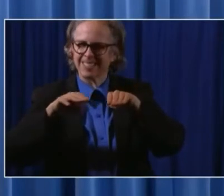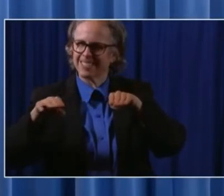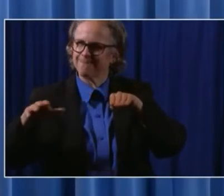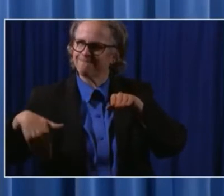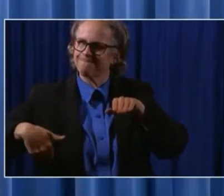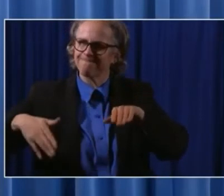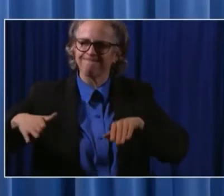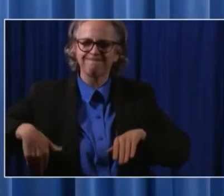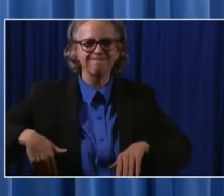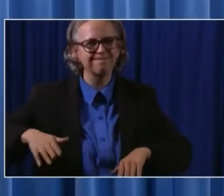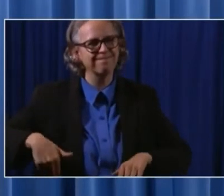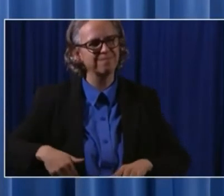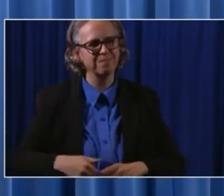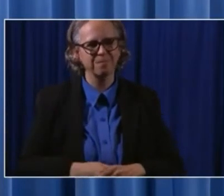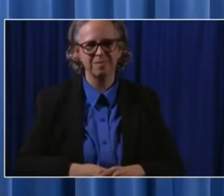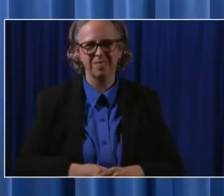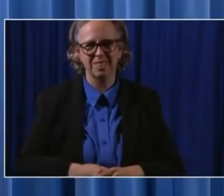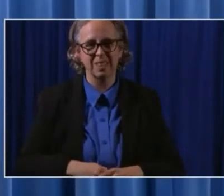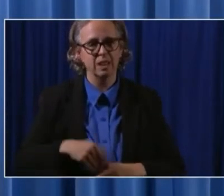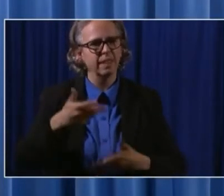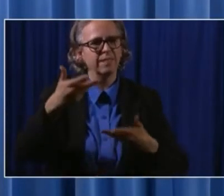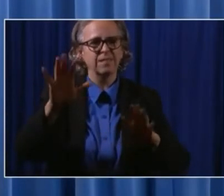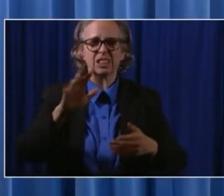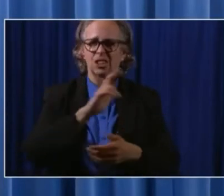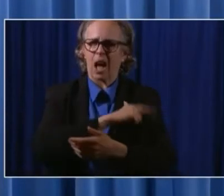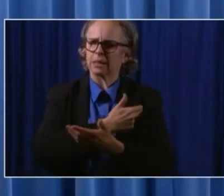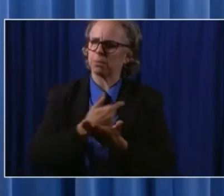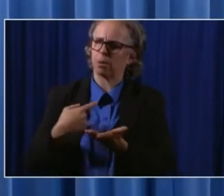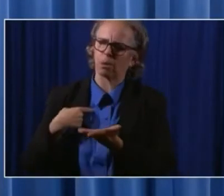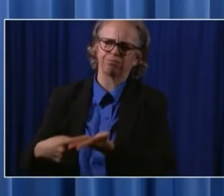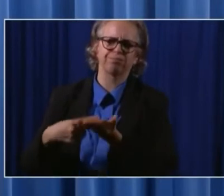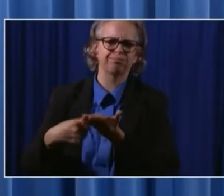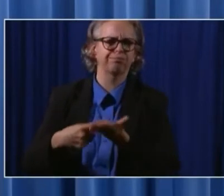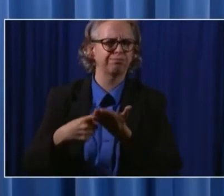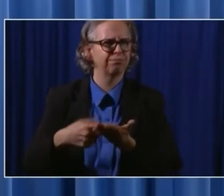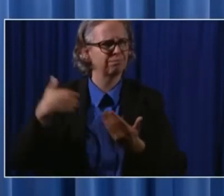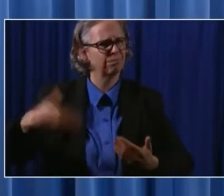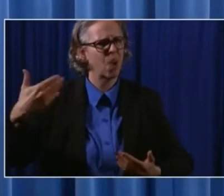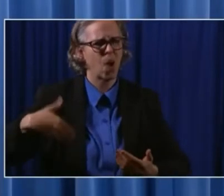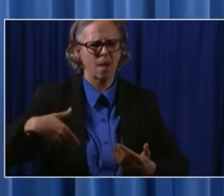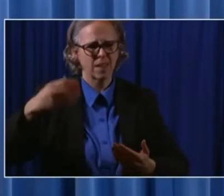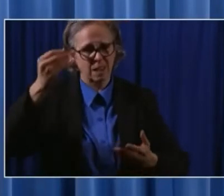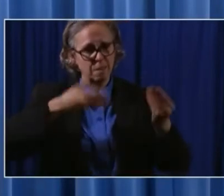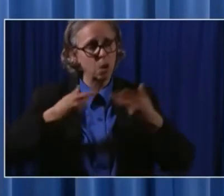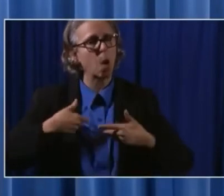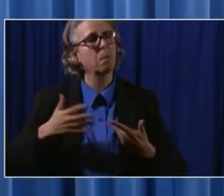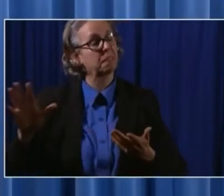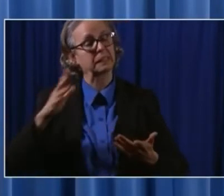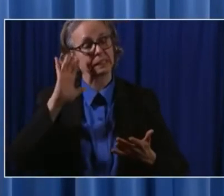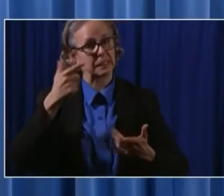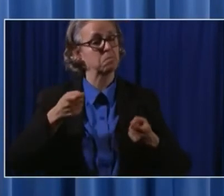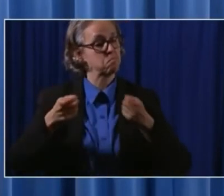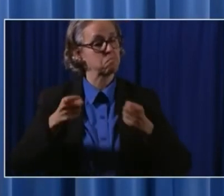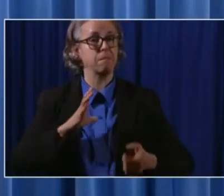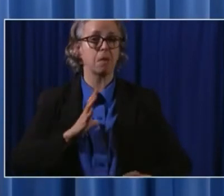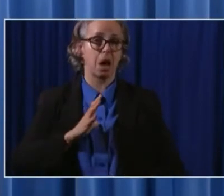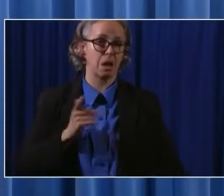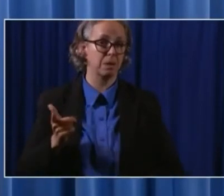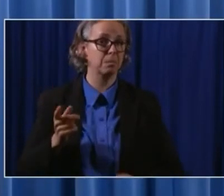tell you today, and we talk to them all the time, that they're doing okay. But it's incumbent upon all of